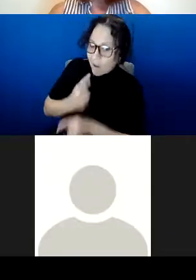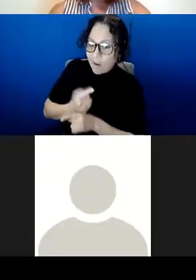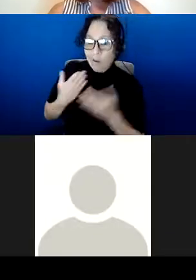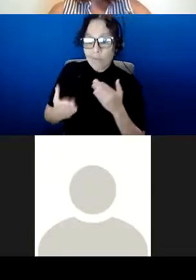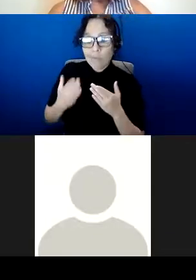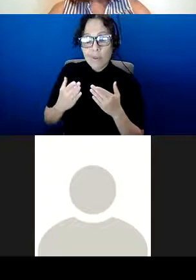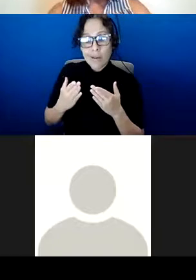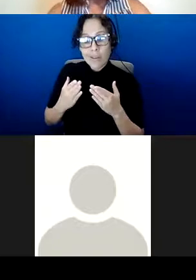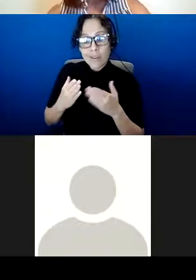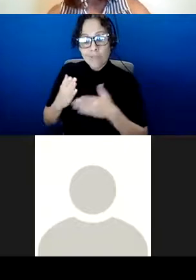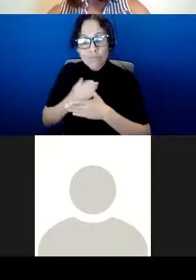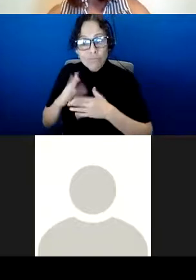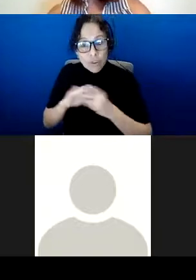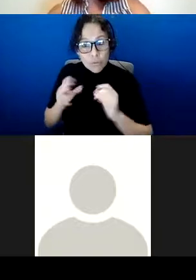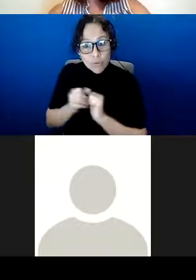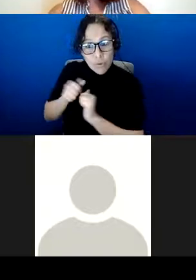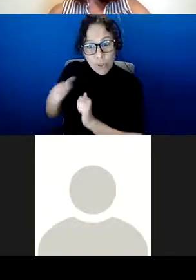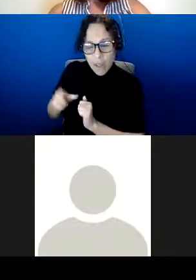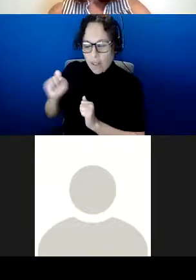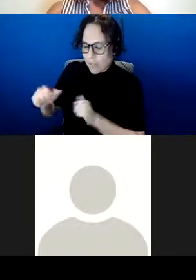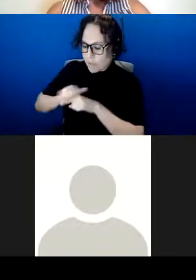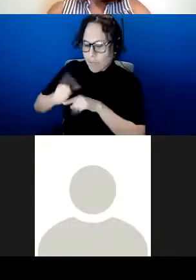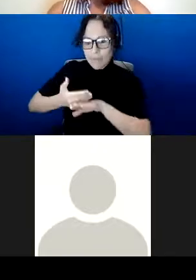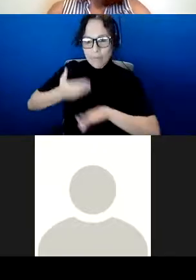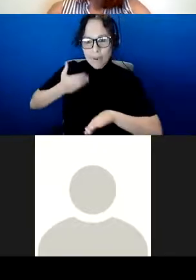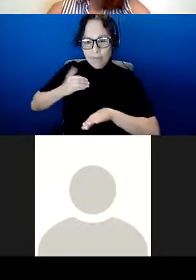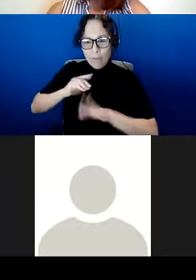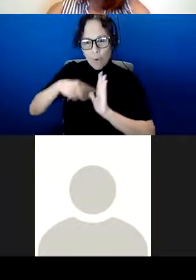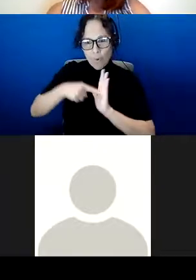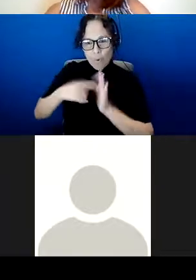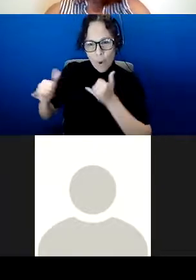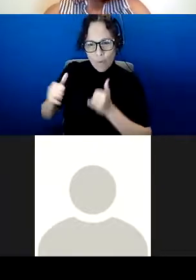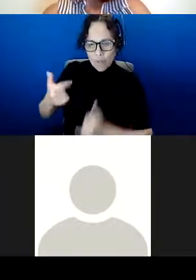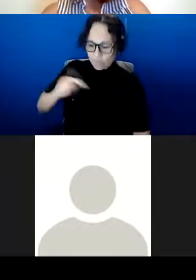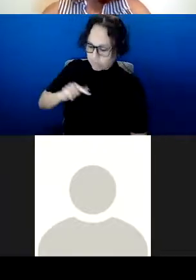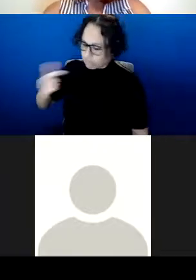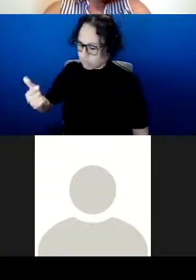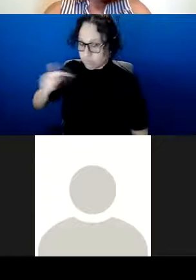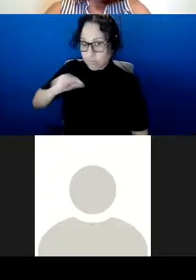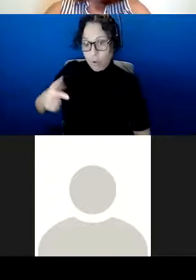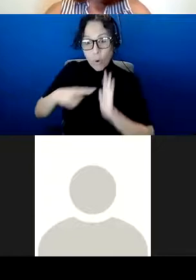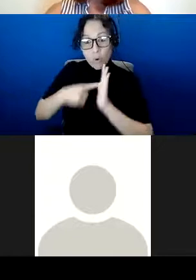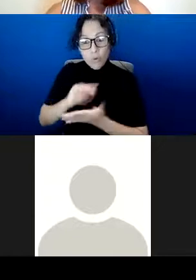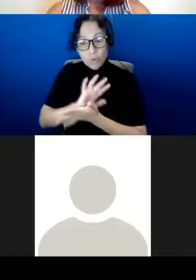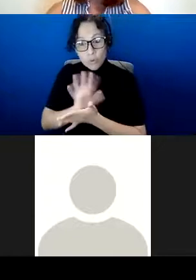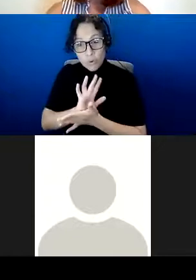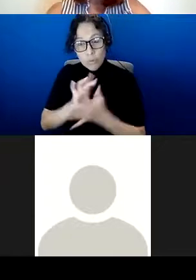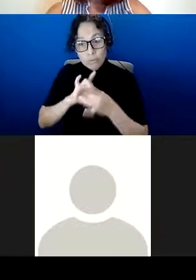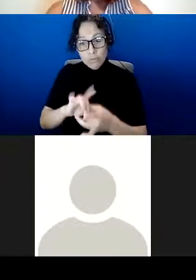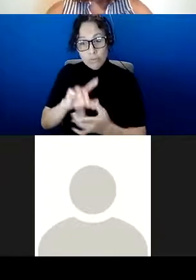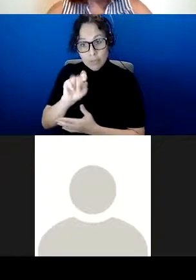story with them, or we can role play with them. Show them some videos of some telehealth